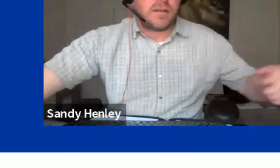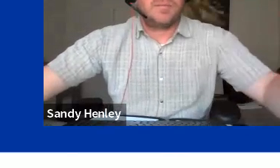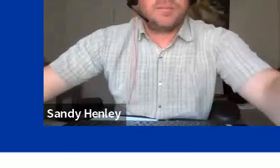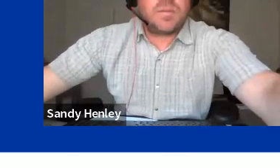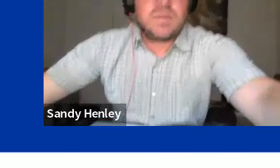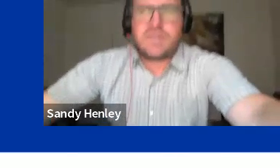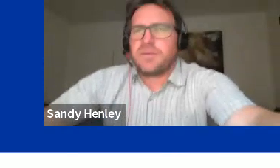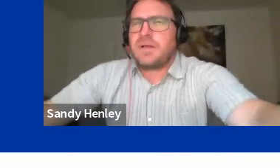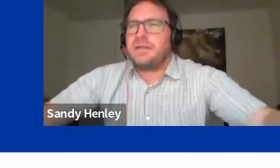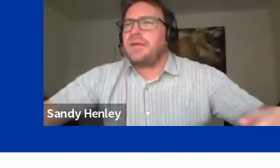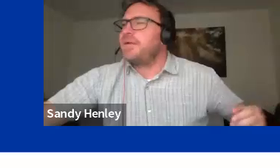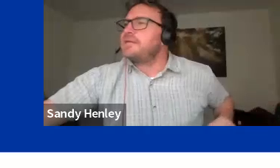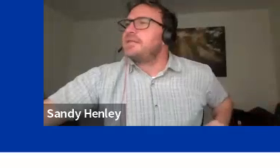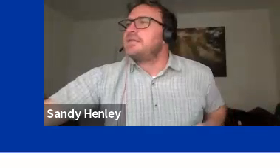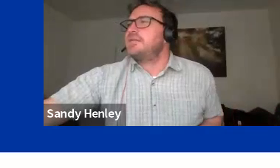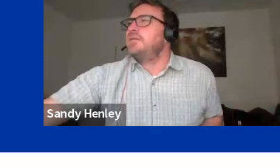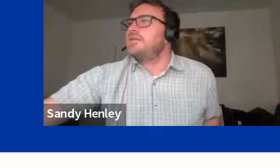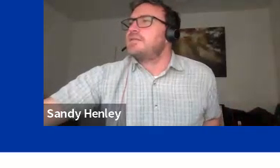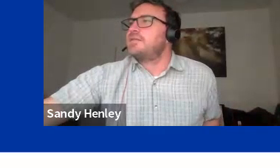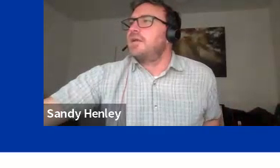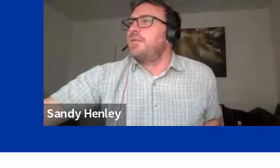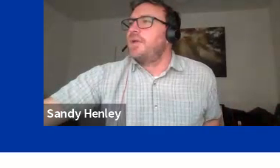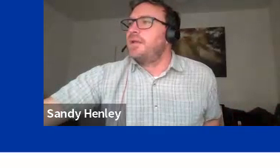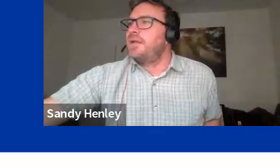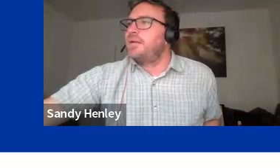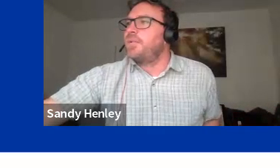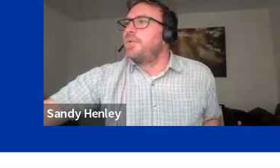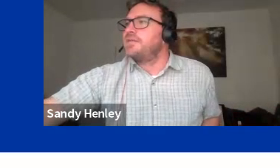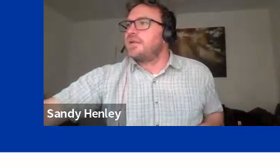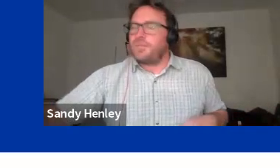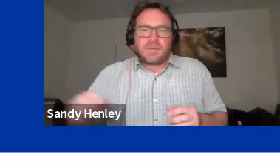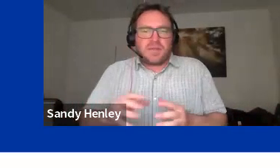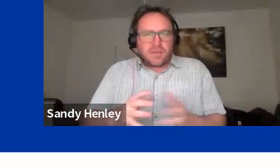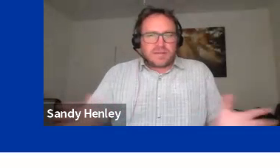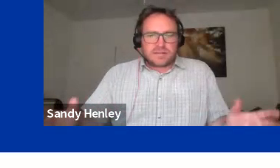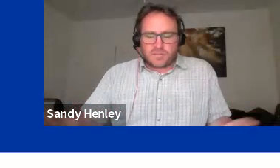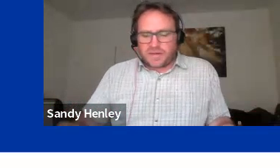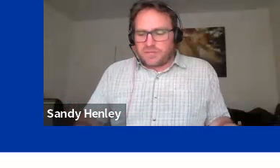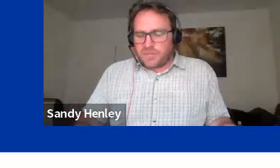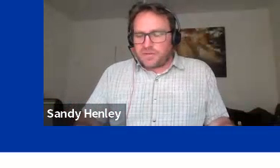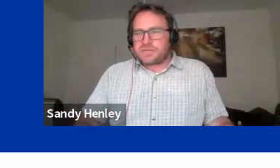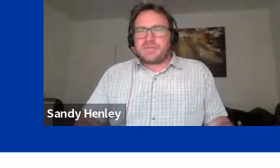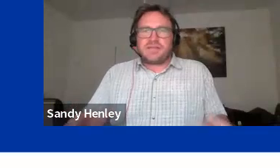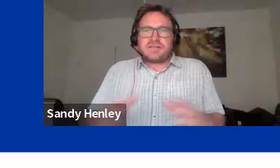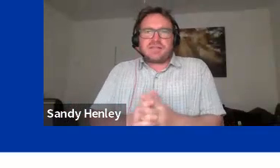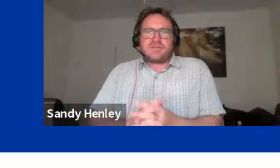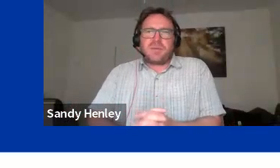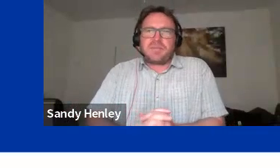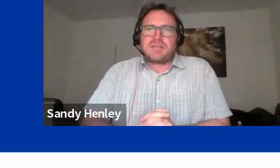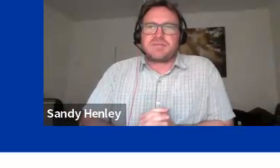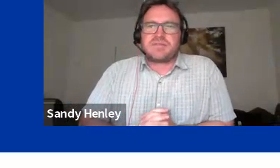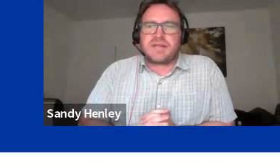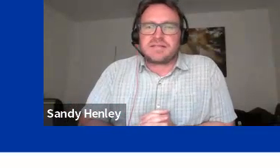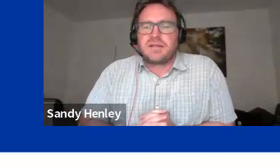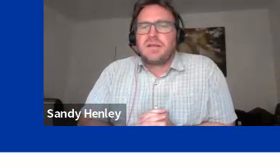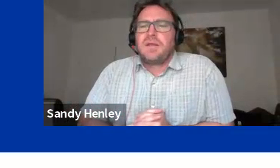thing. My question is, this is, and apologies, I'm maybe a little late to the party from some of the other sessions where maybe